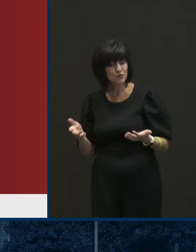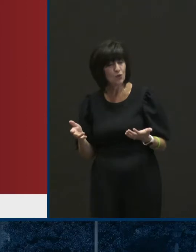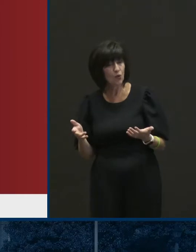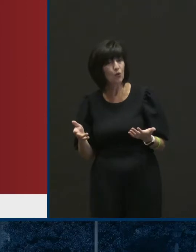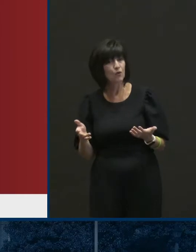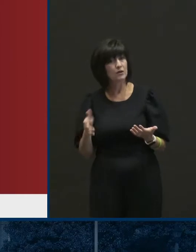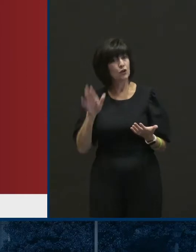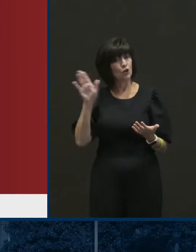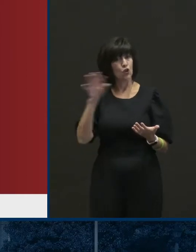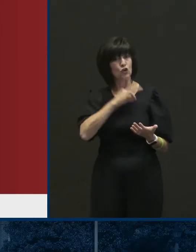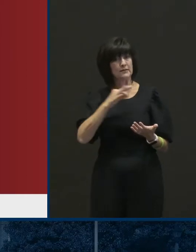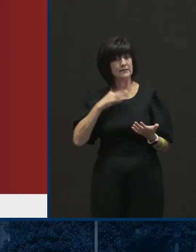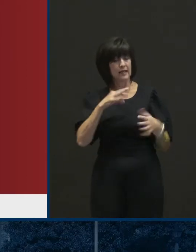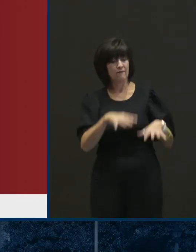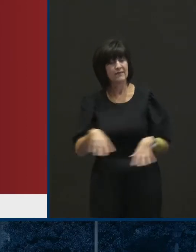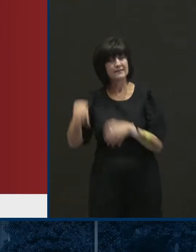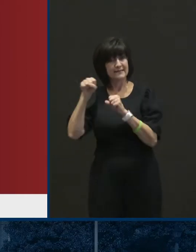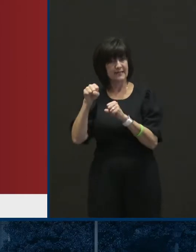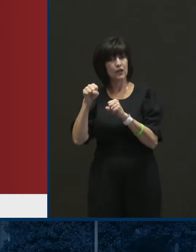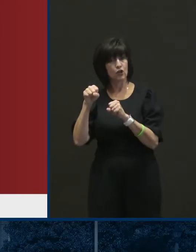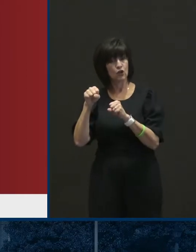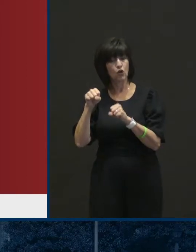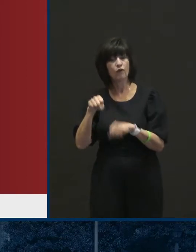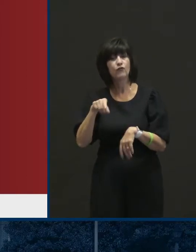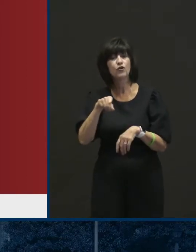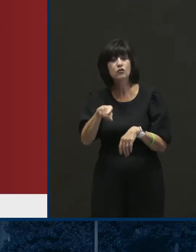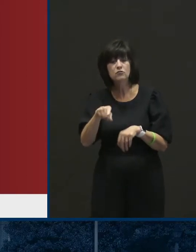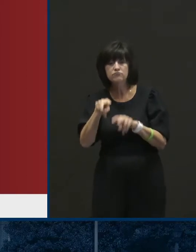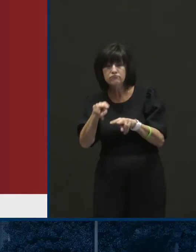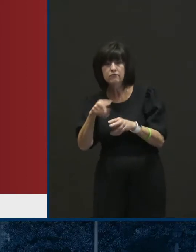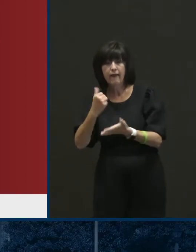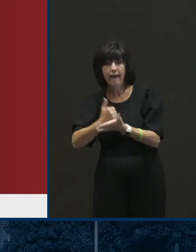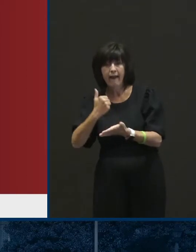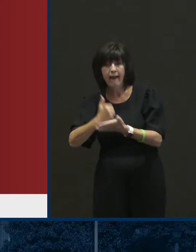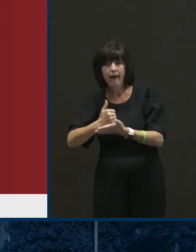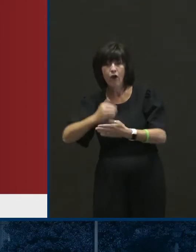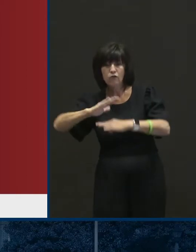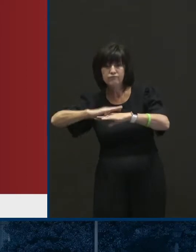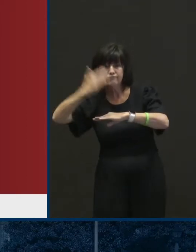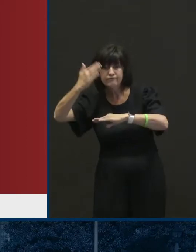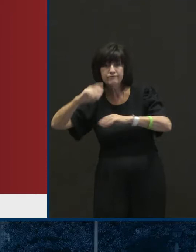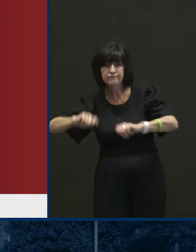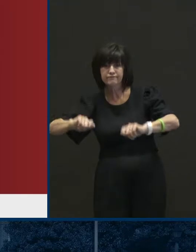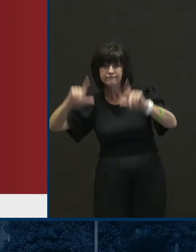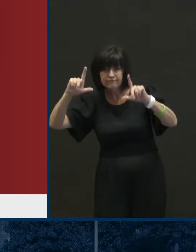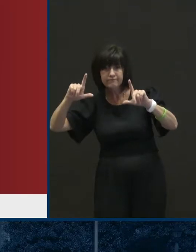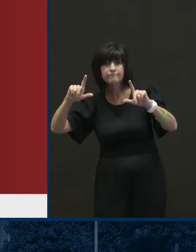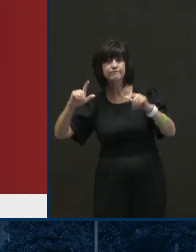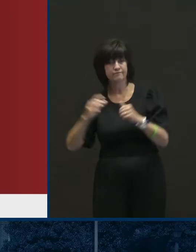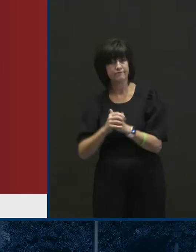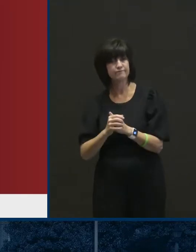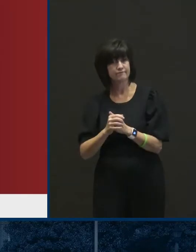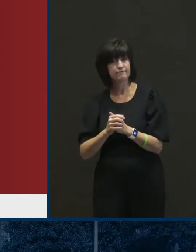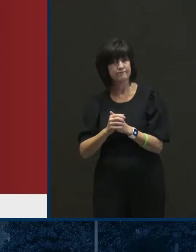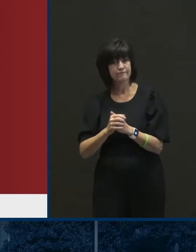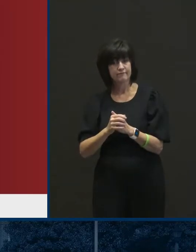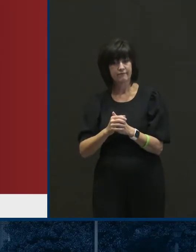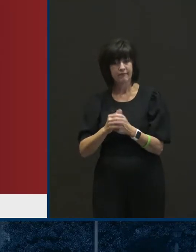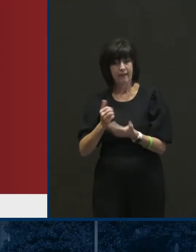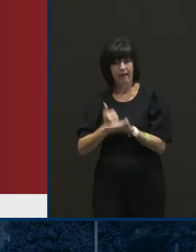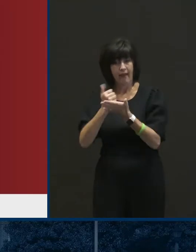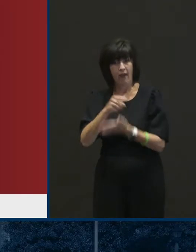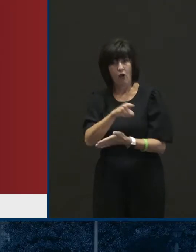their staff takes over for getting them loaded up on their the tech equipment, on their laptops